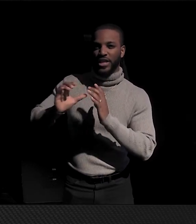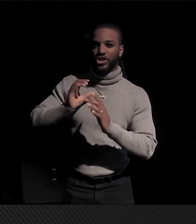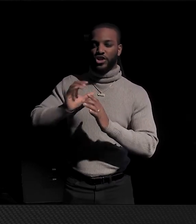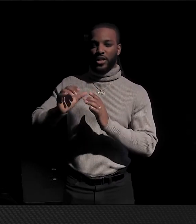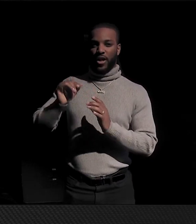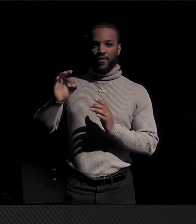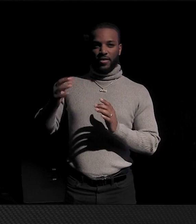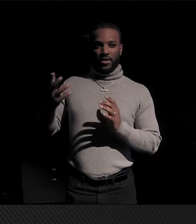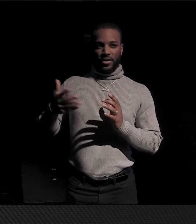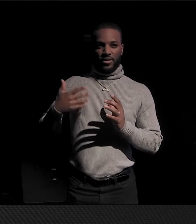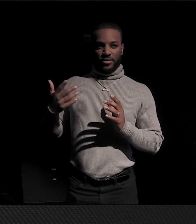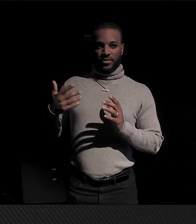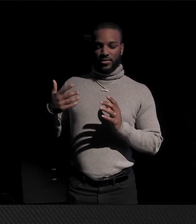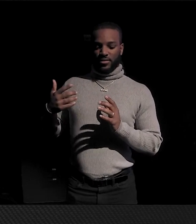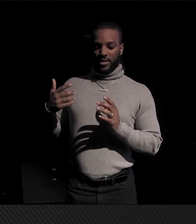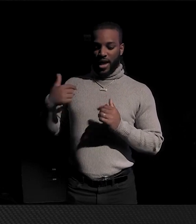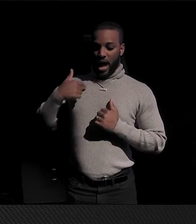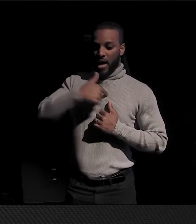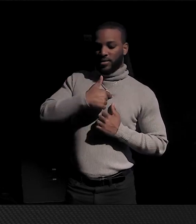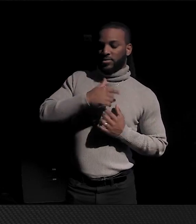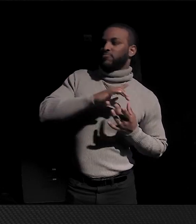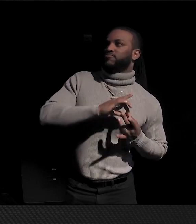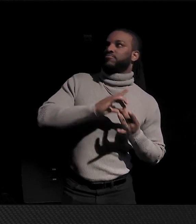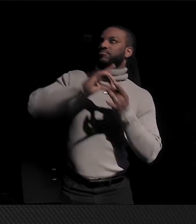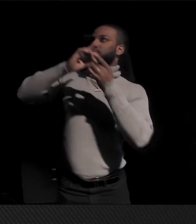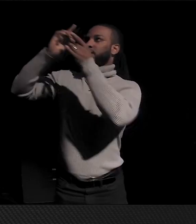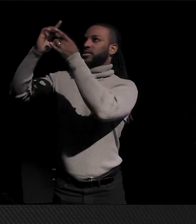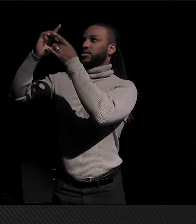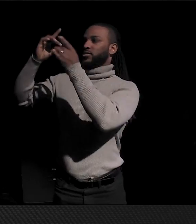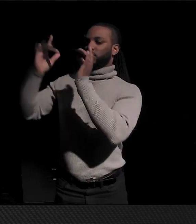of us to Jesus.